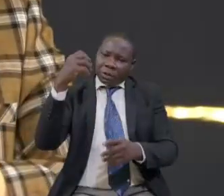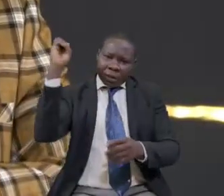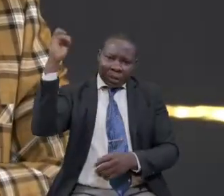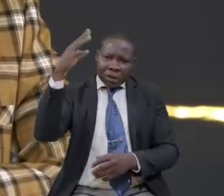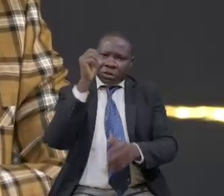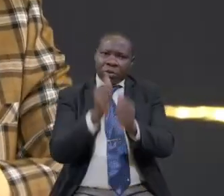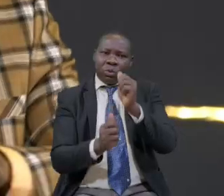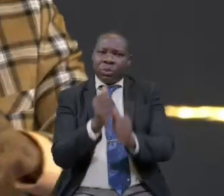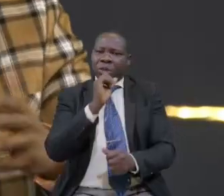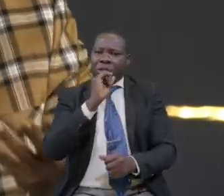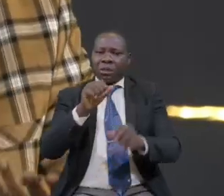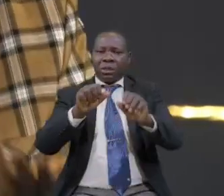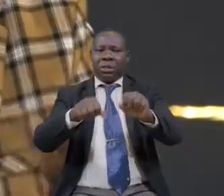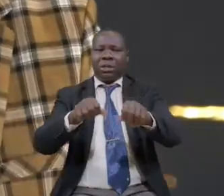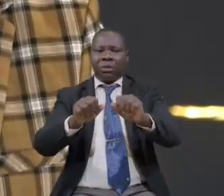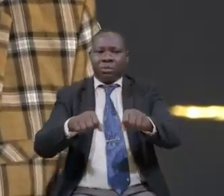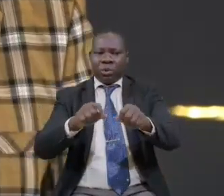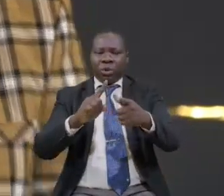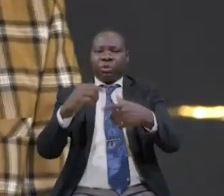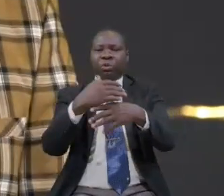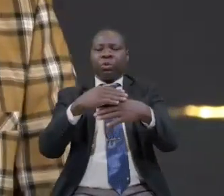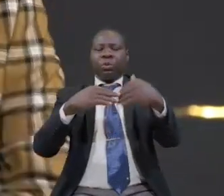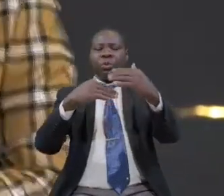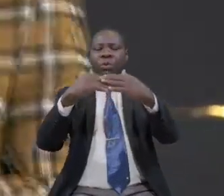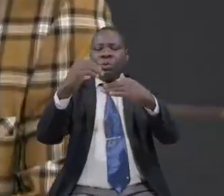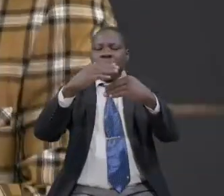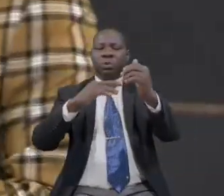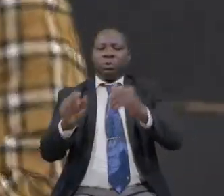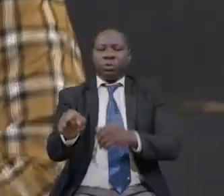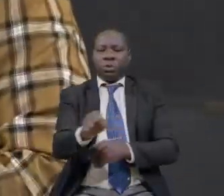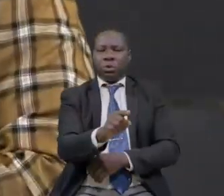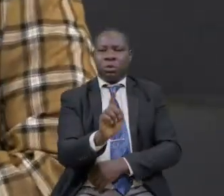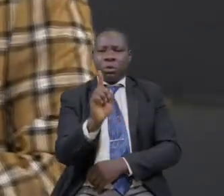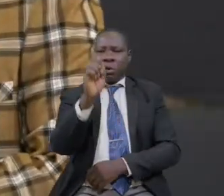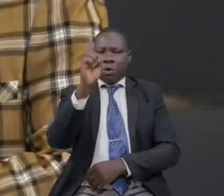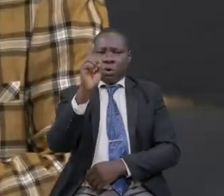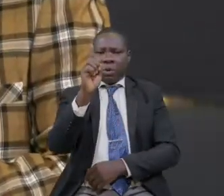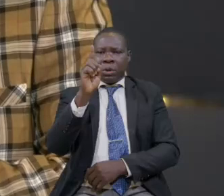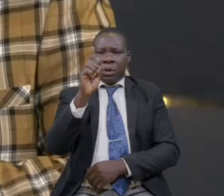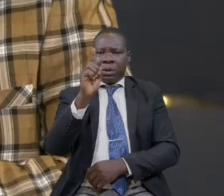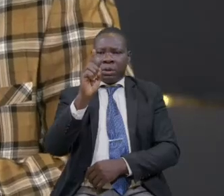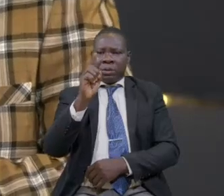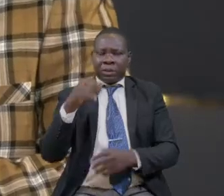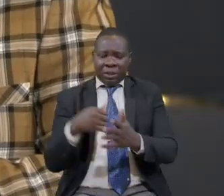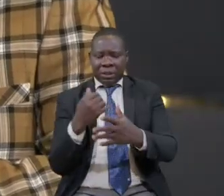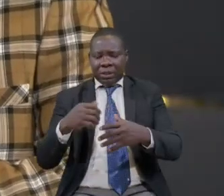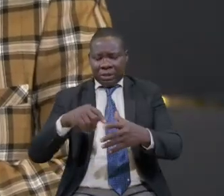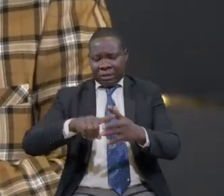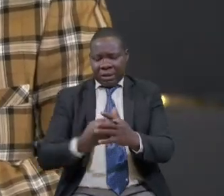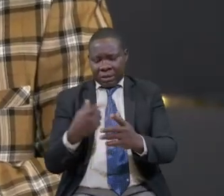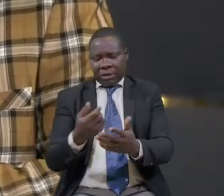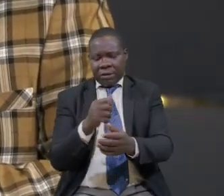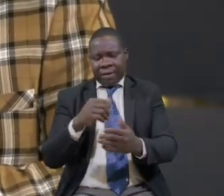able to build you up. He lays the foundation of your life. He builds you